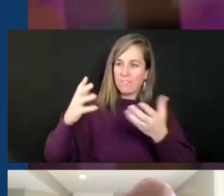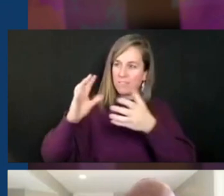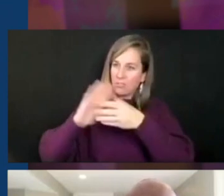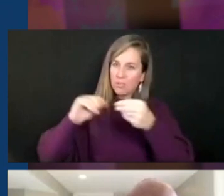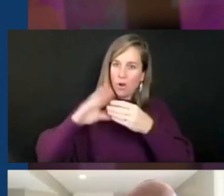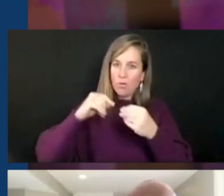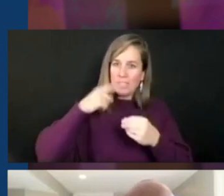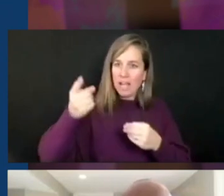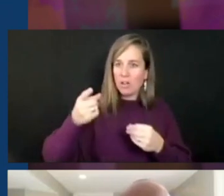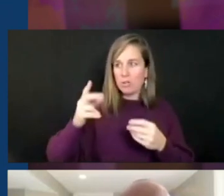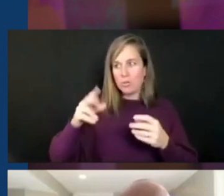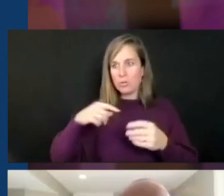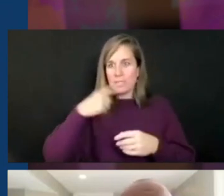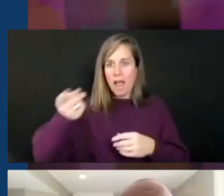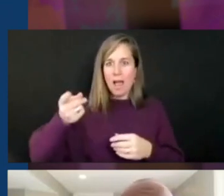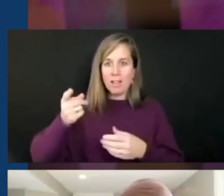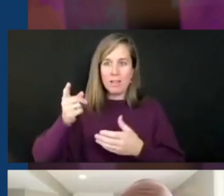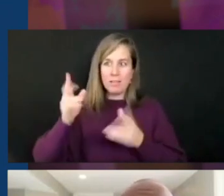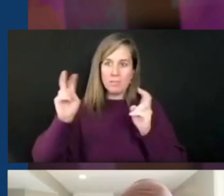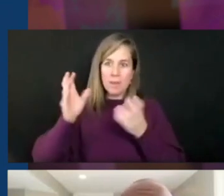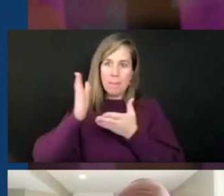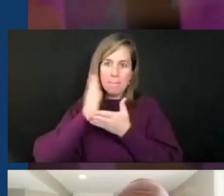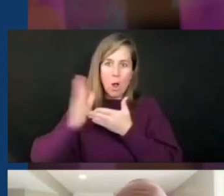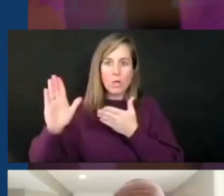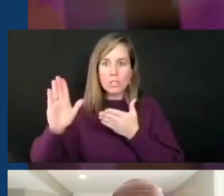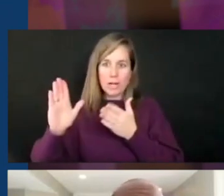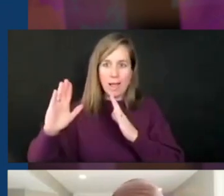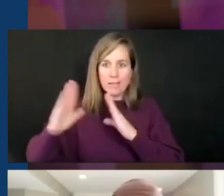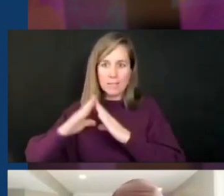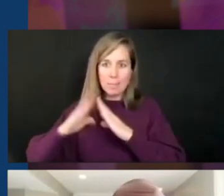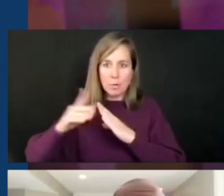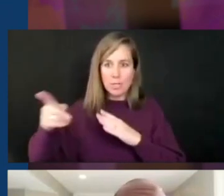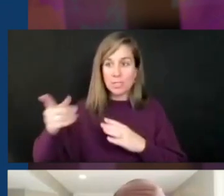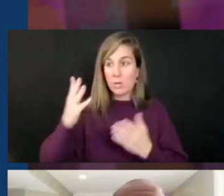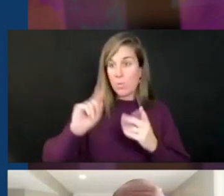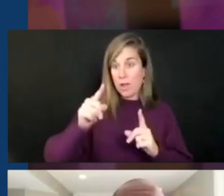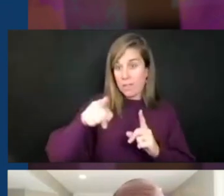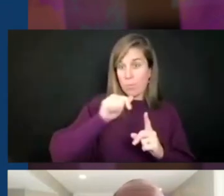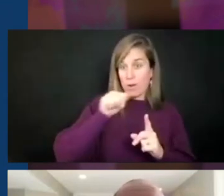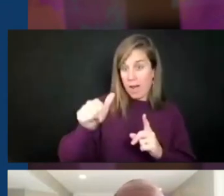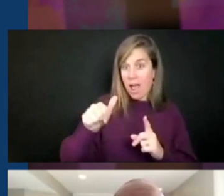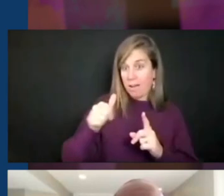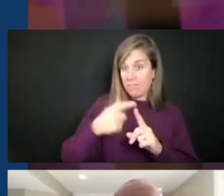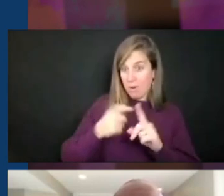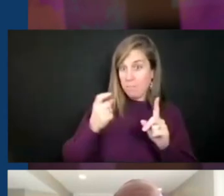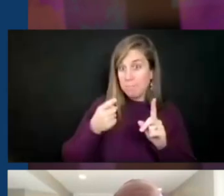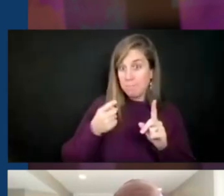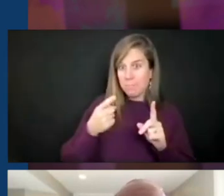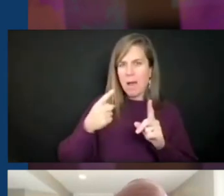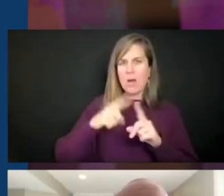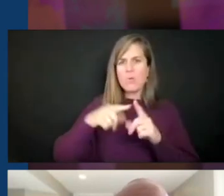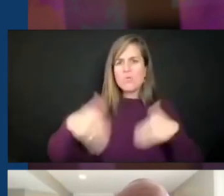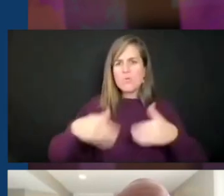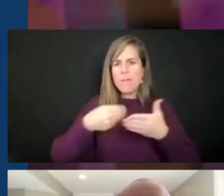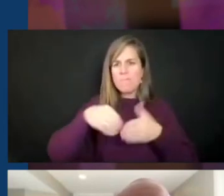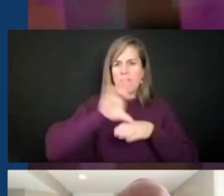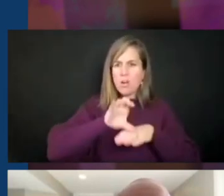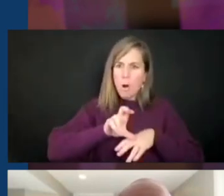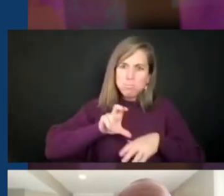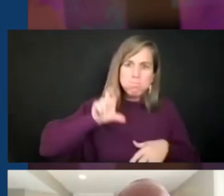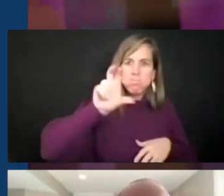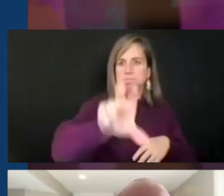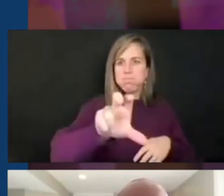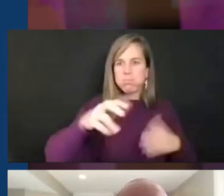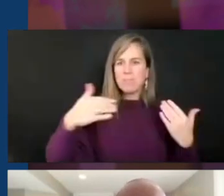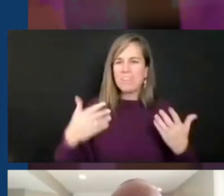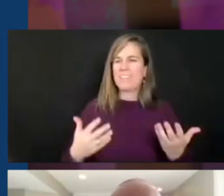that, communities. Communities that they were not from and for which they were handsomely rewarded by funders. So this legacy